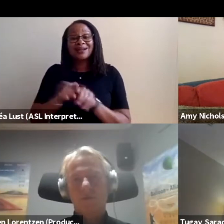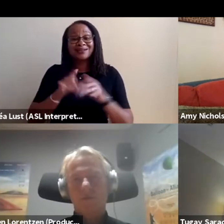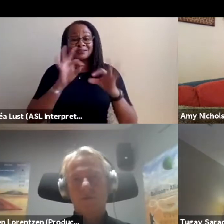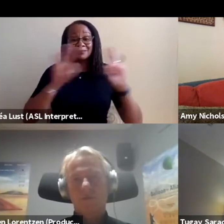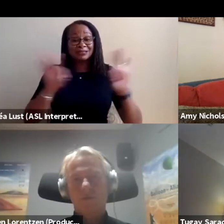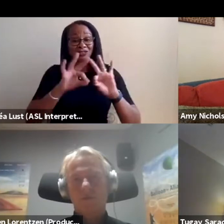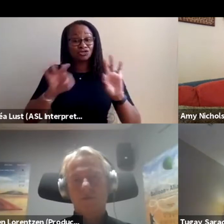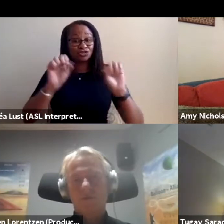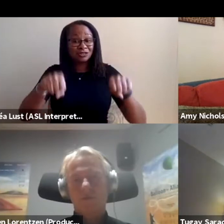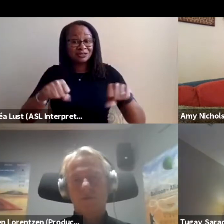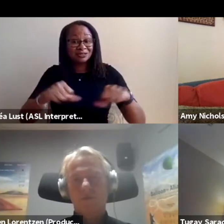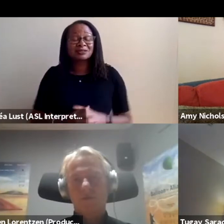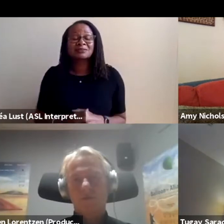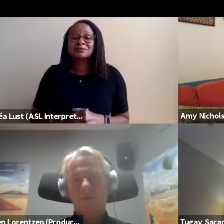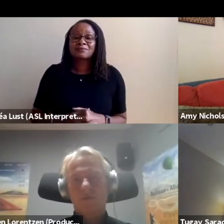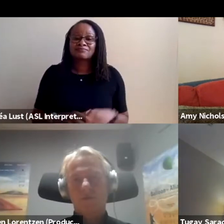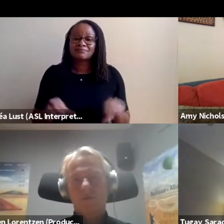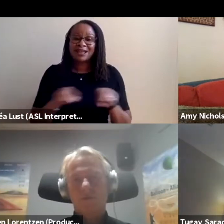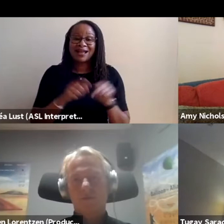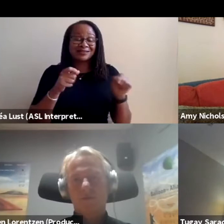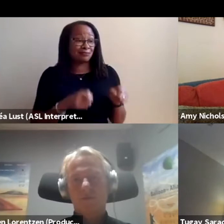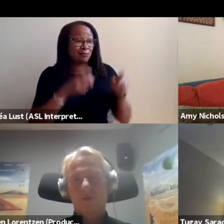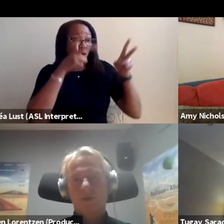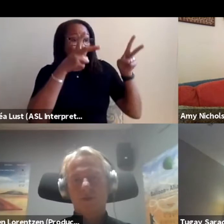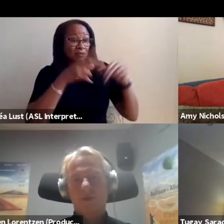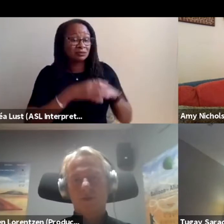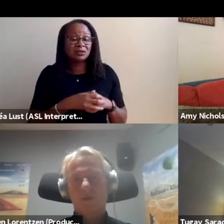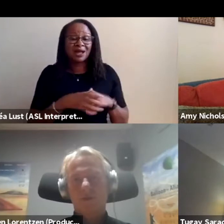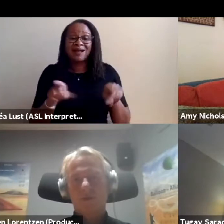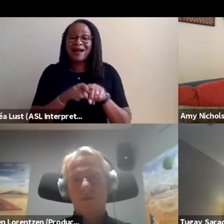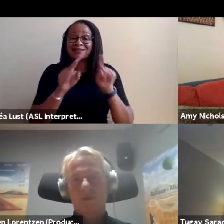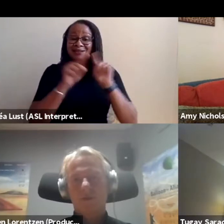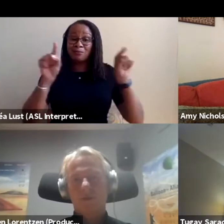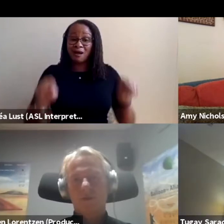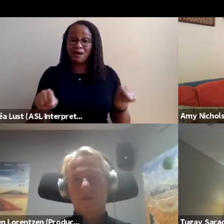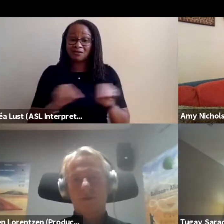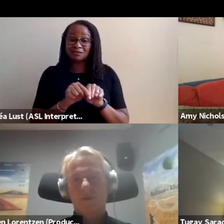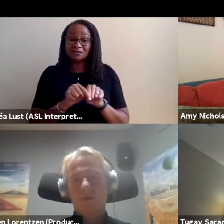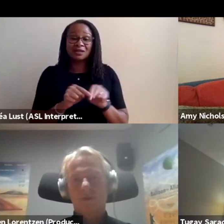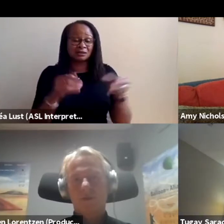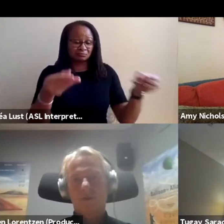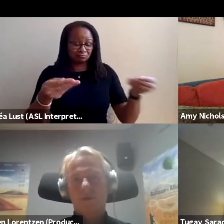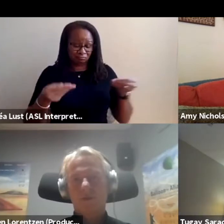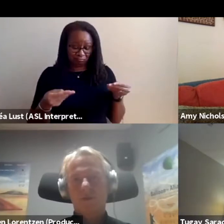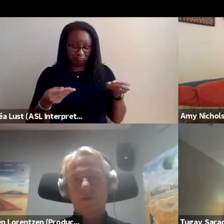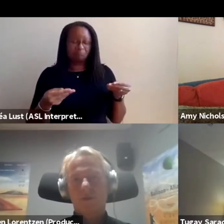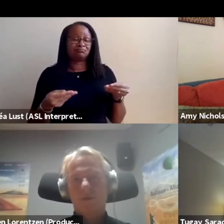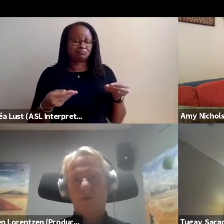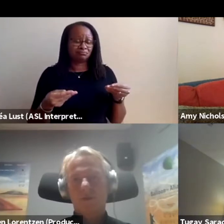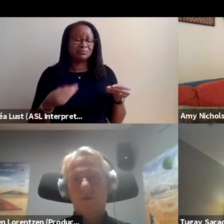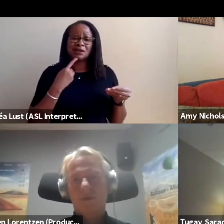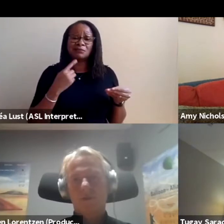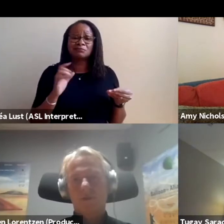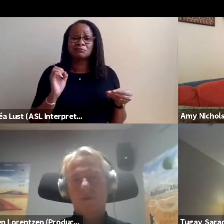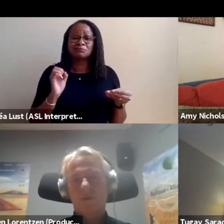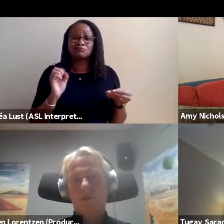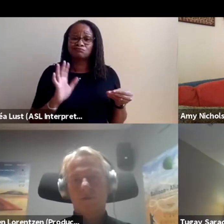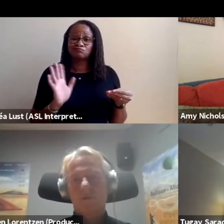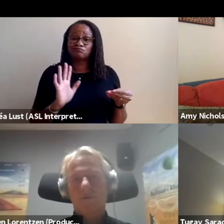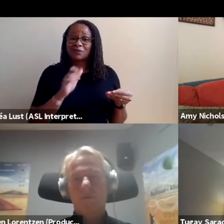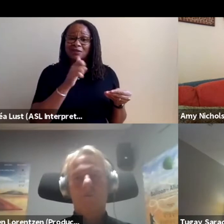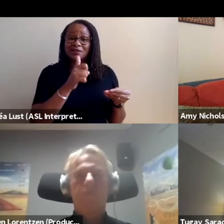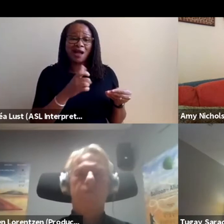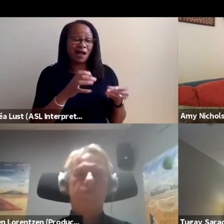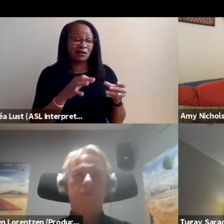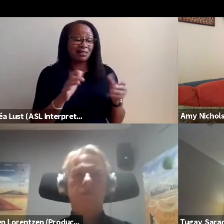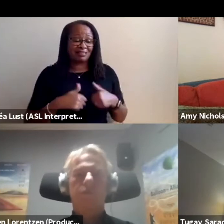message, as a post, as a box, what somebody sent you per post, and you say, this person is not living